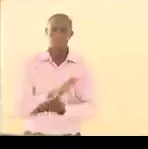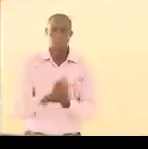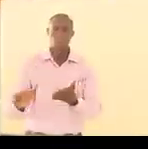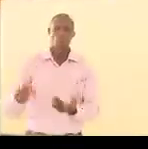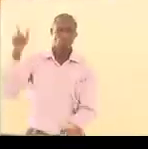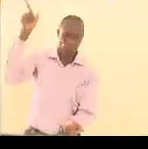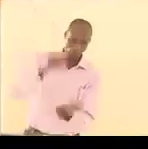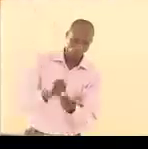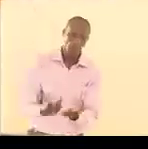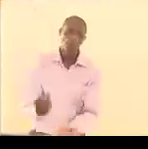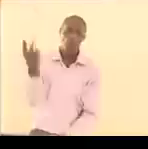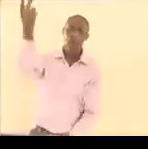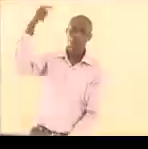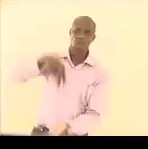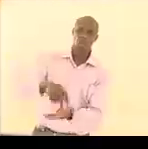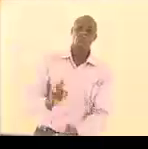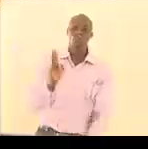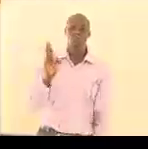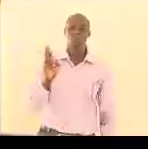can be.